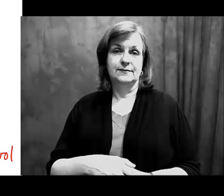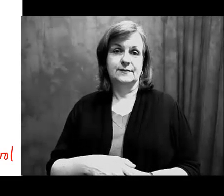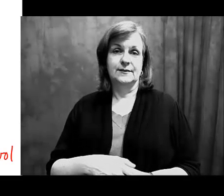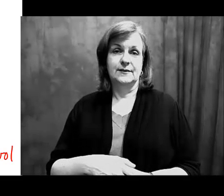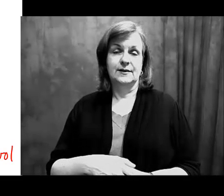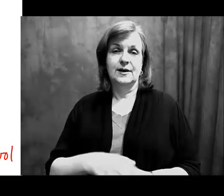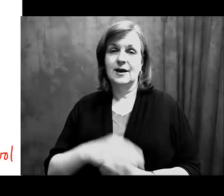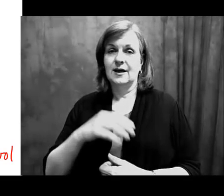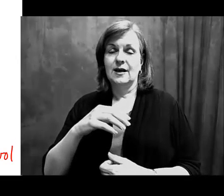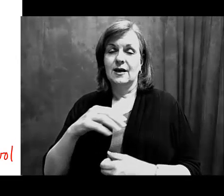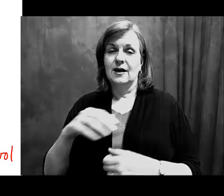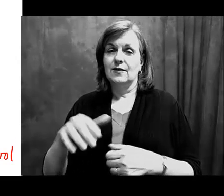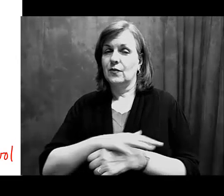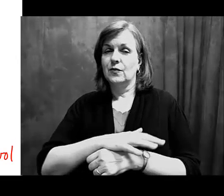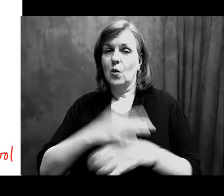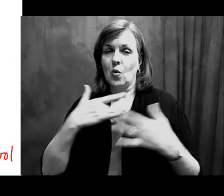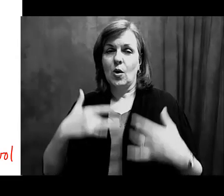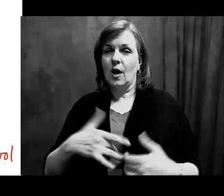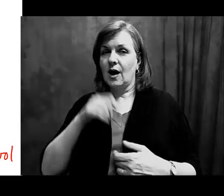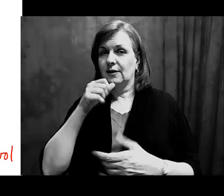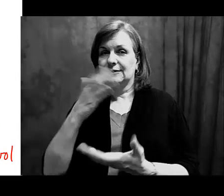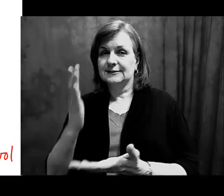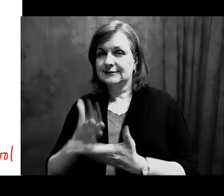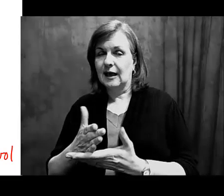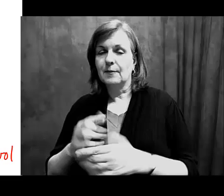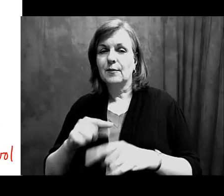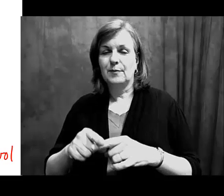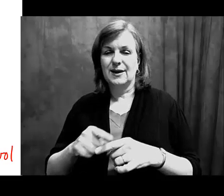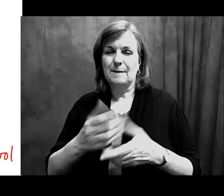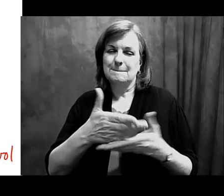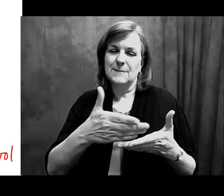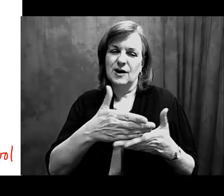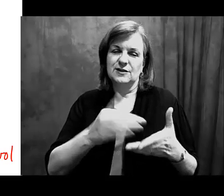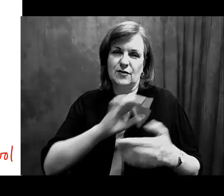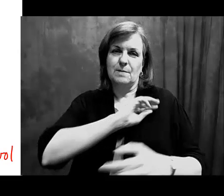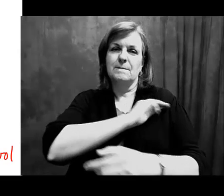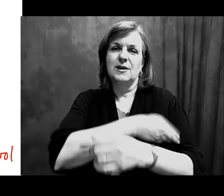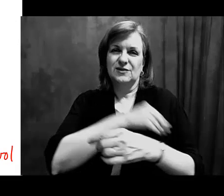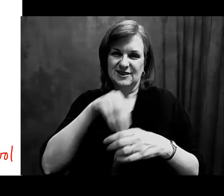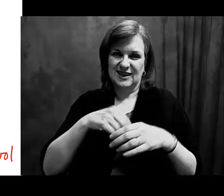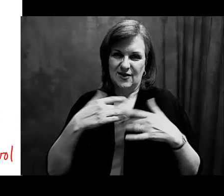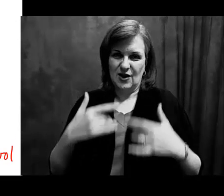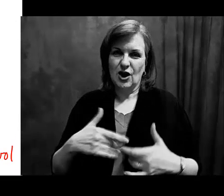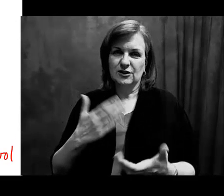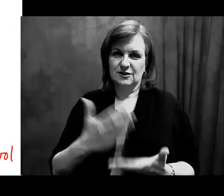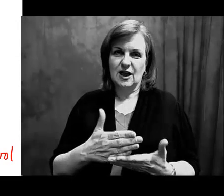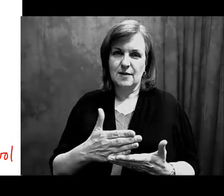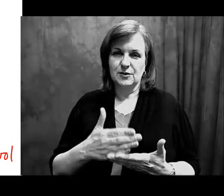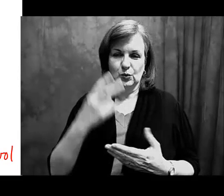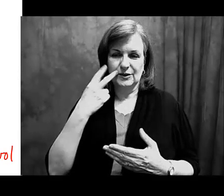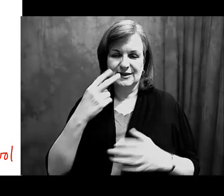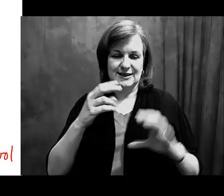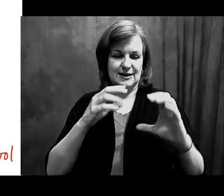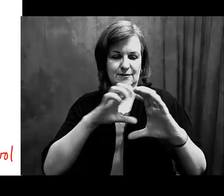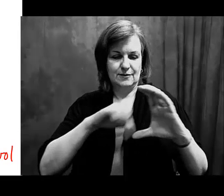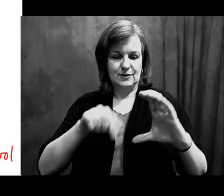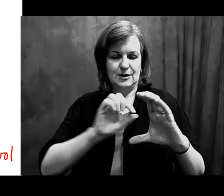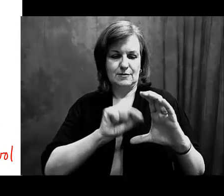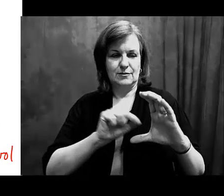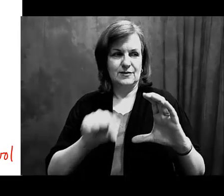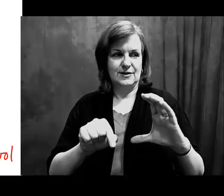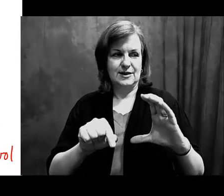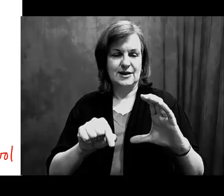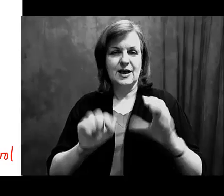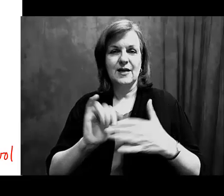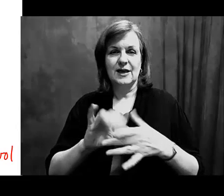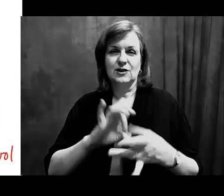it's not that the entire heart is stopped contracting, but these pieces of muscle. And you see here, these are associated